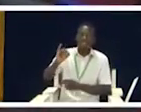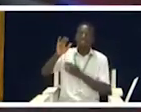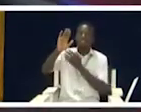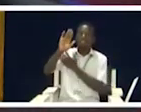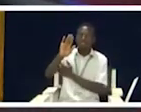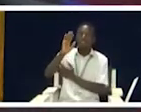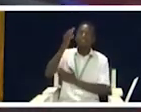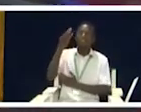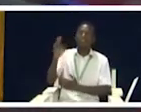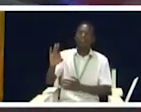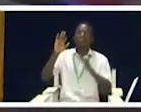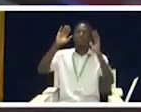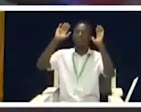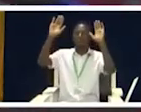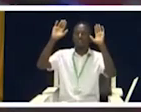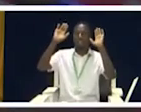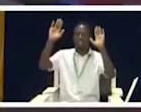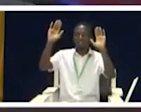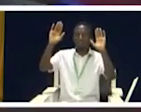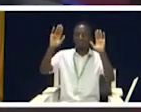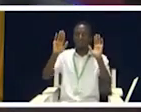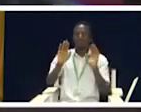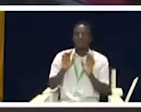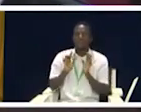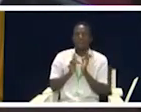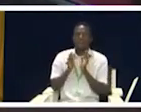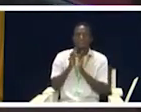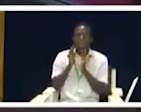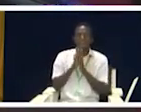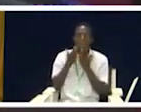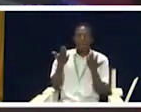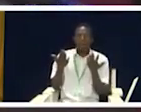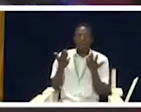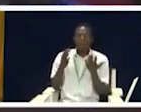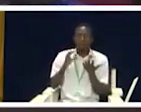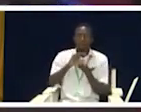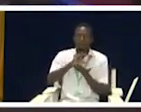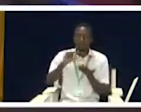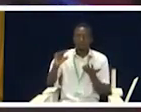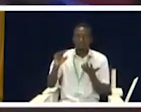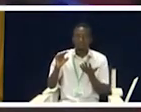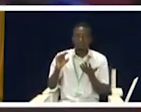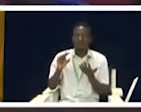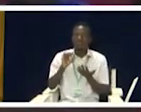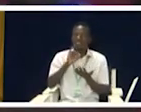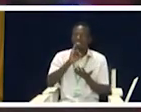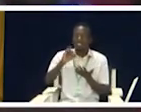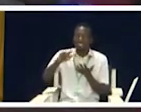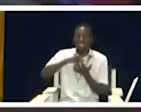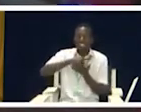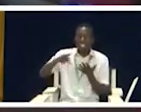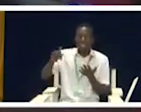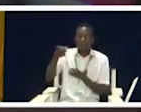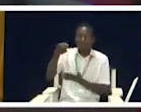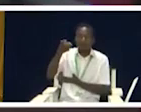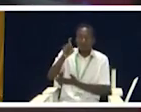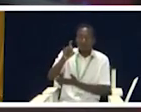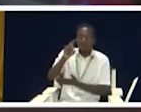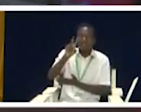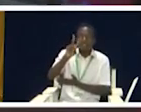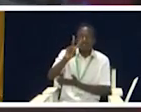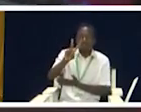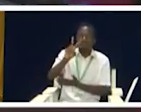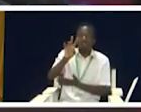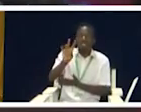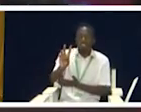the God of wonders. And our Bible text shall be taken from the book of Psalm 126 verse 1.